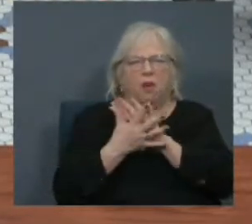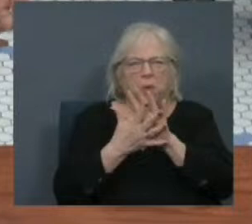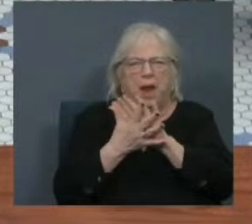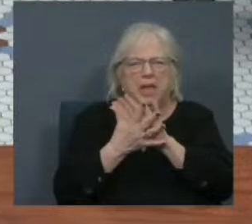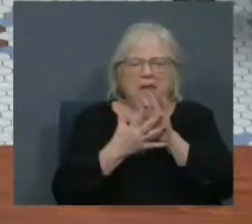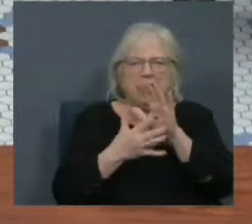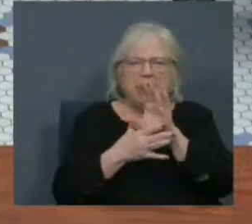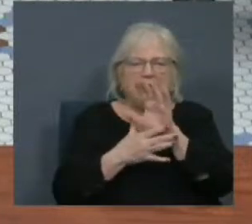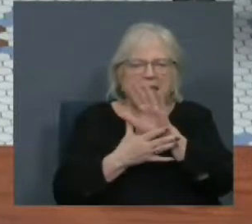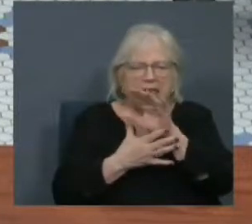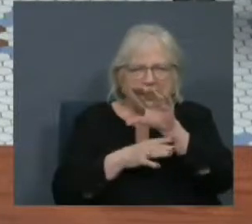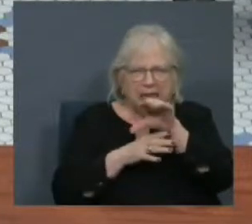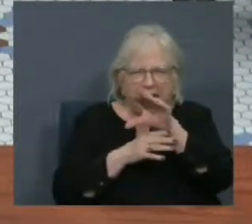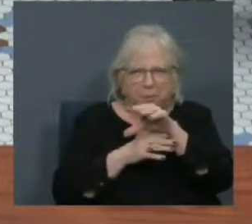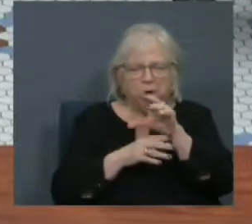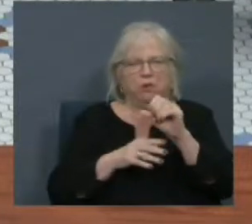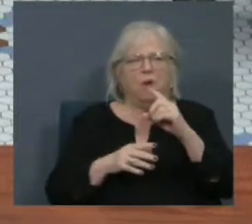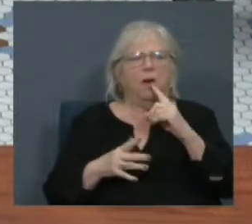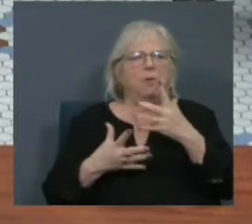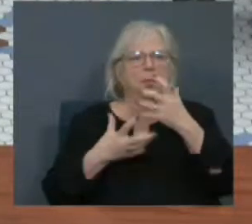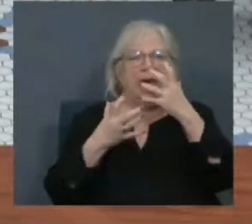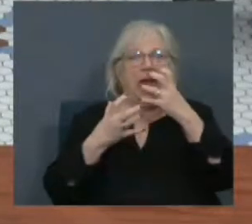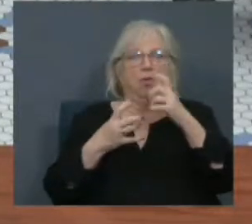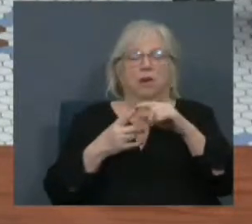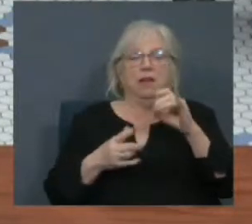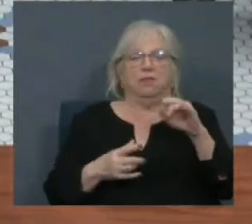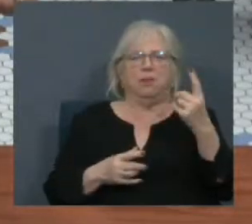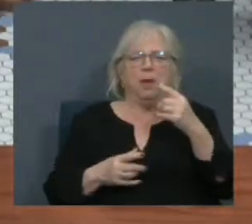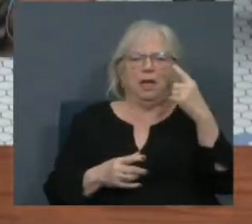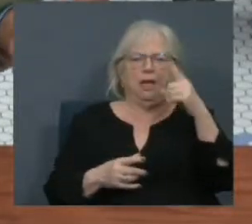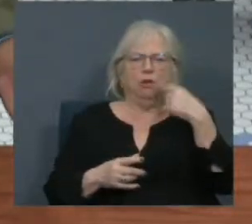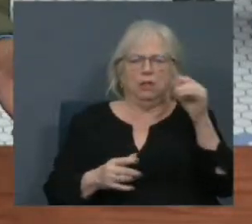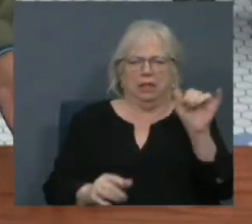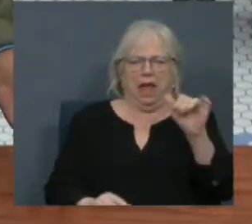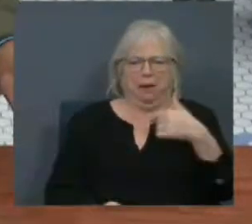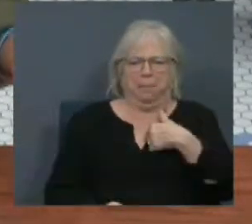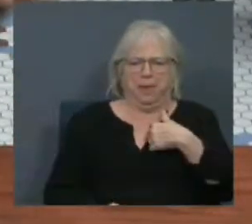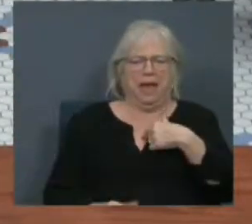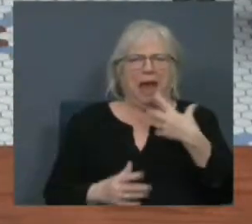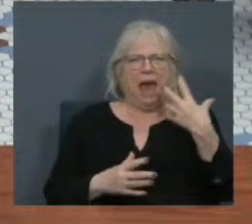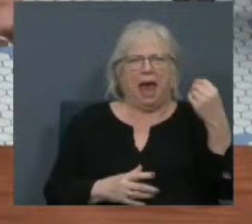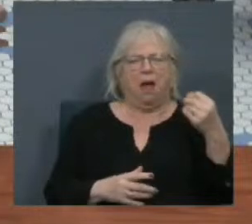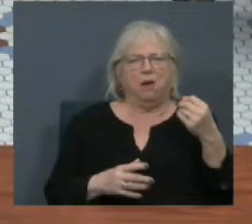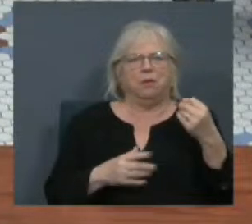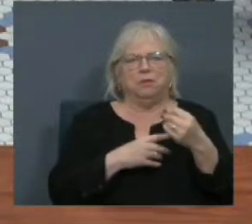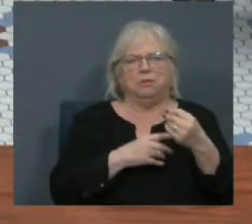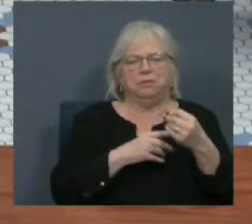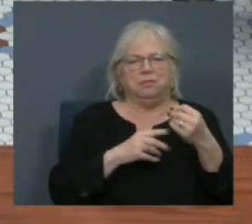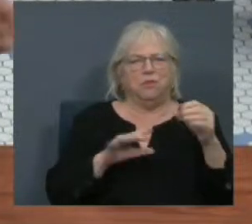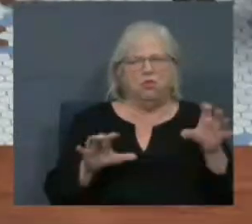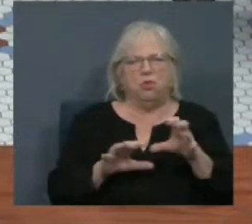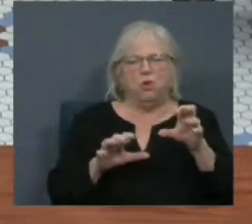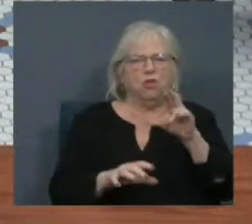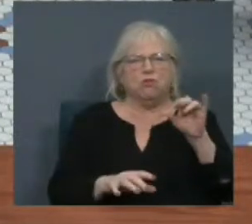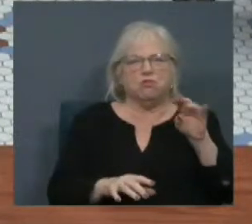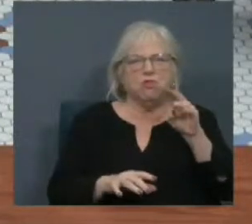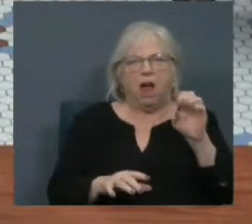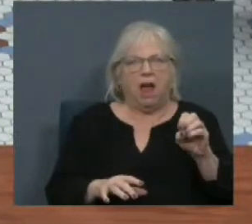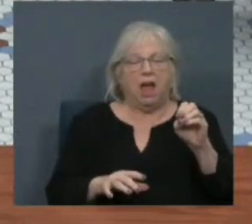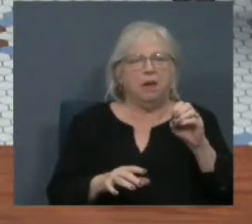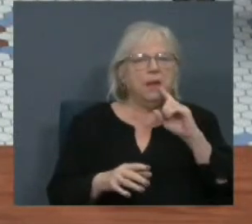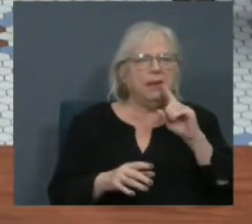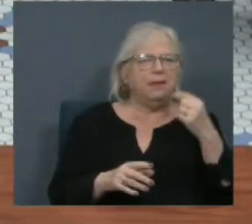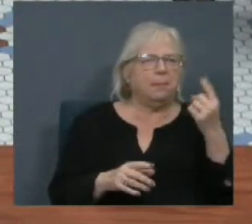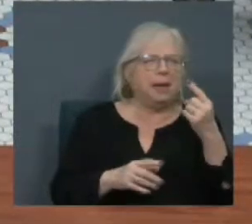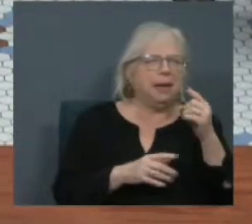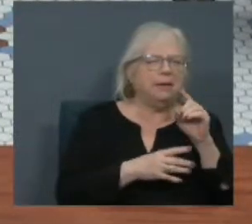telling you. So I would be pretty angry if somebody who looked like me was out there committing crimes. I got picked up on somebody's Ring camera and I get called